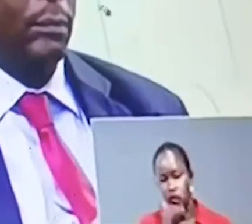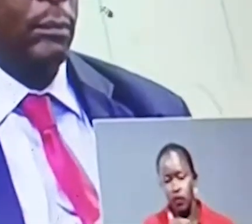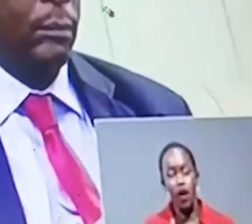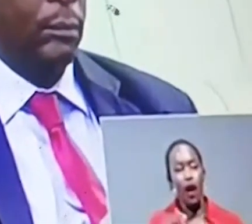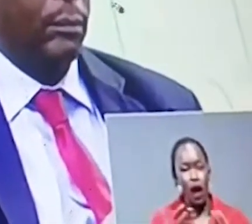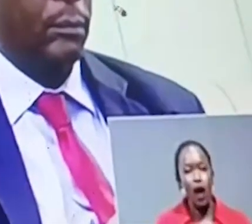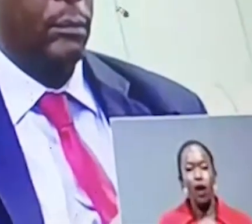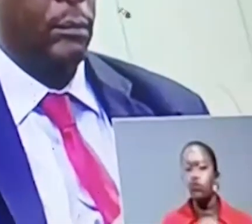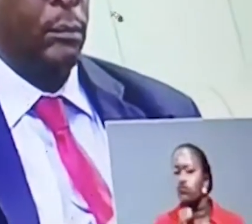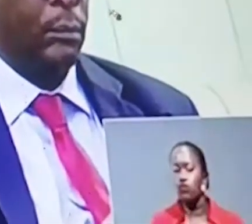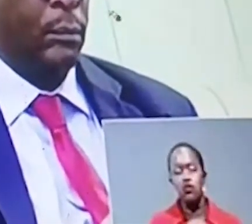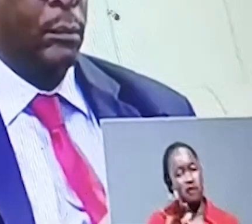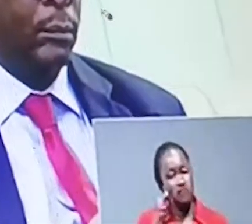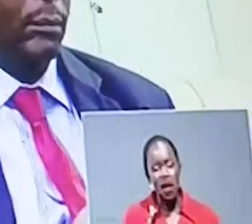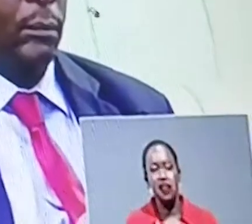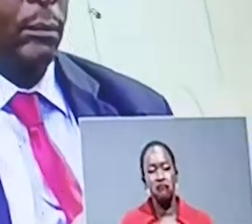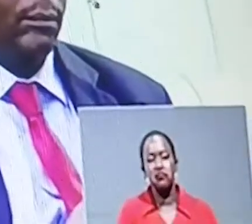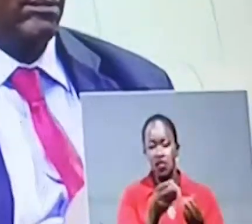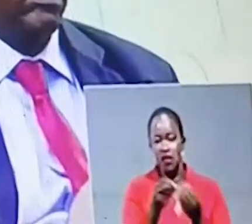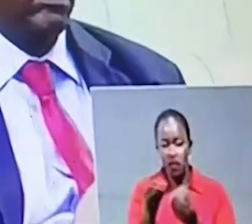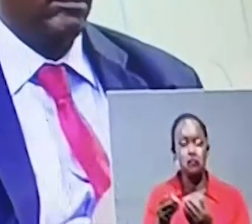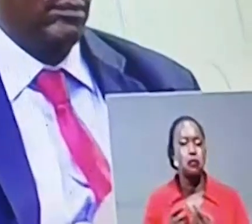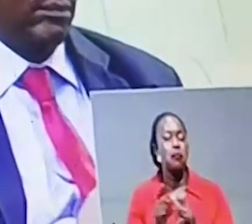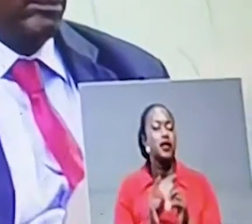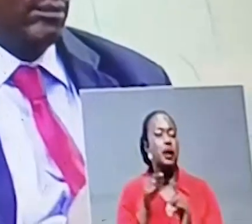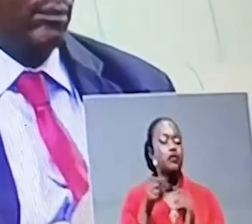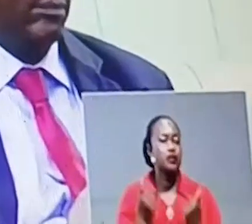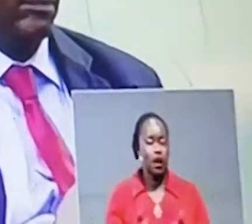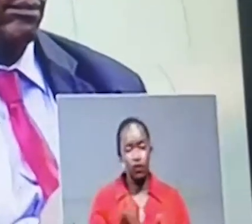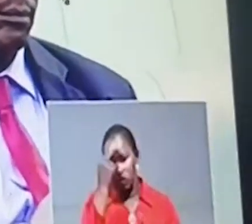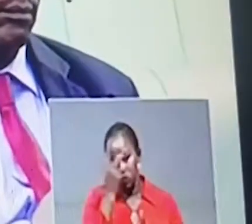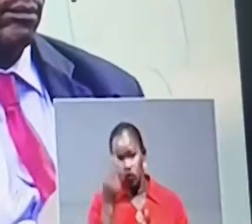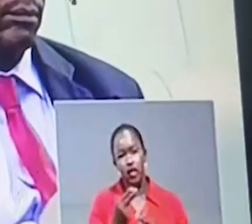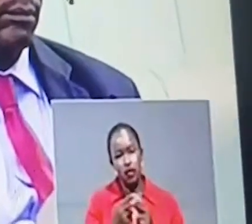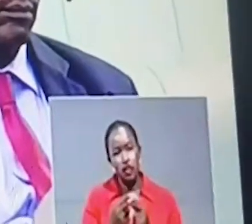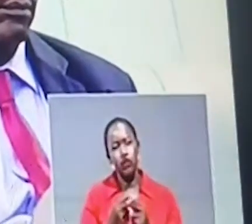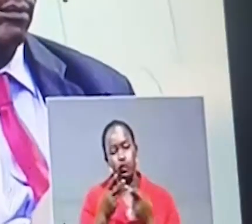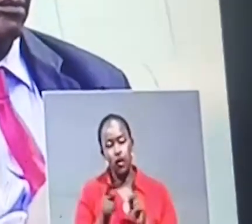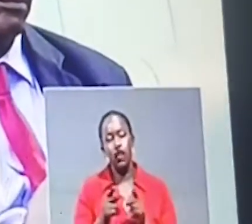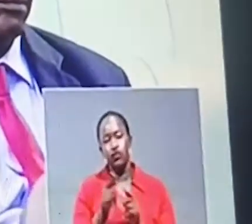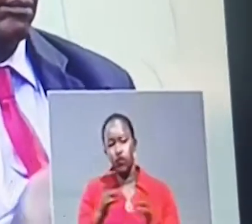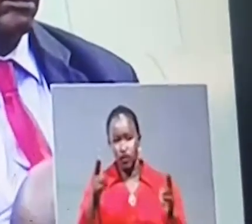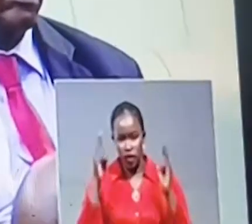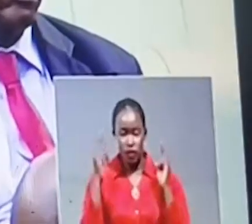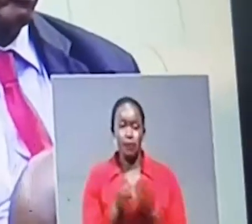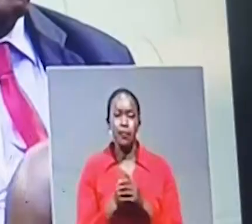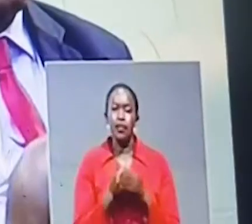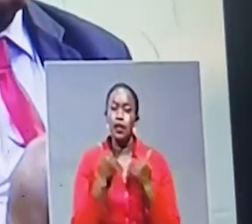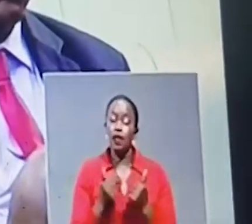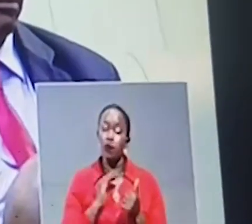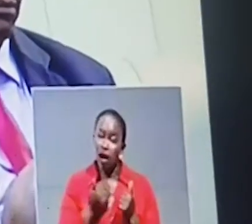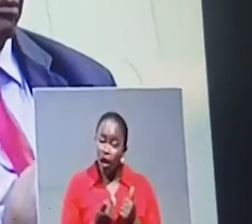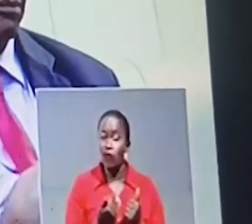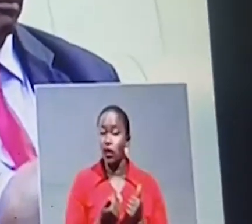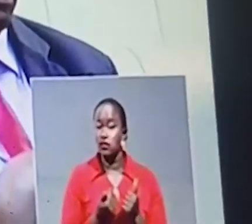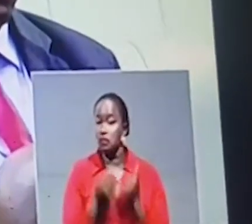unfairly they have been distributed up to now, and the students are about to report to the universities. And ours who are disadvantaged